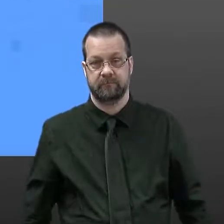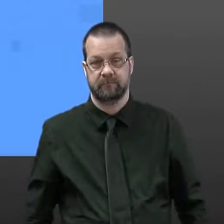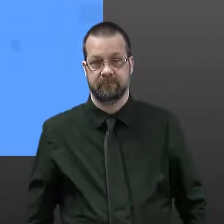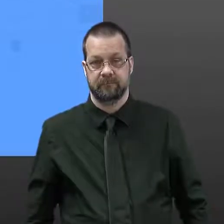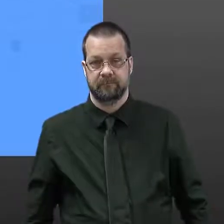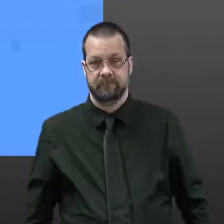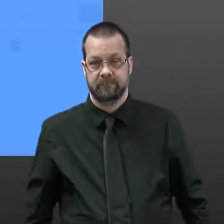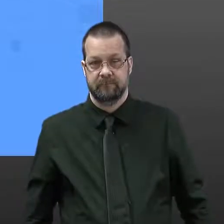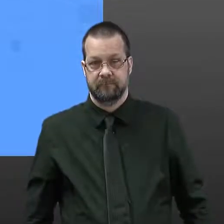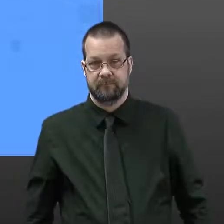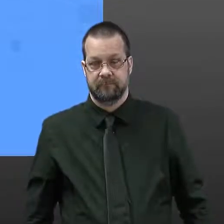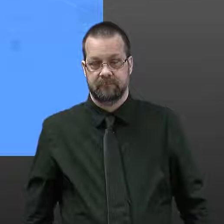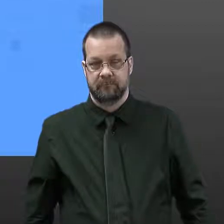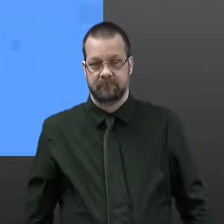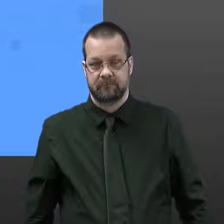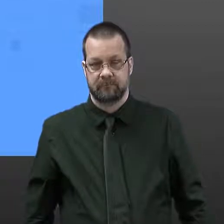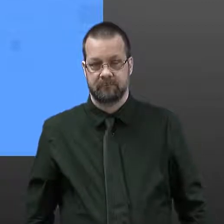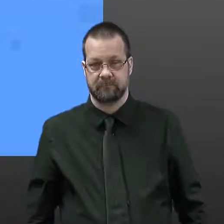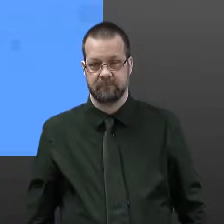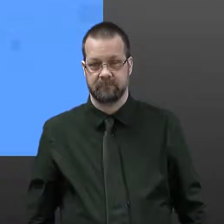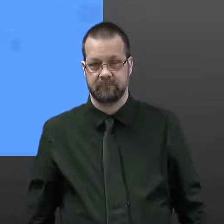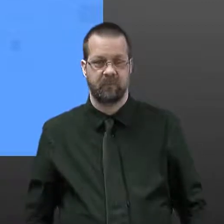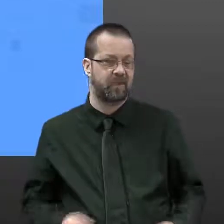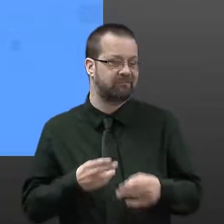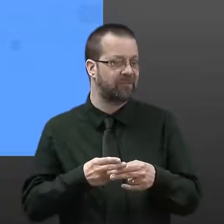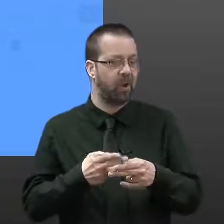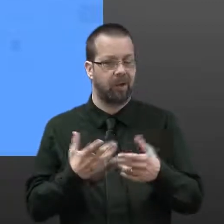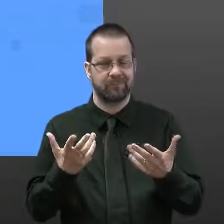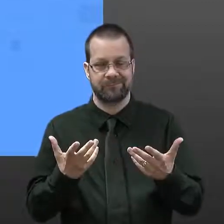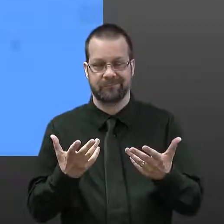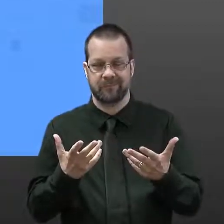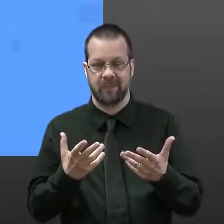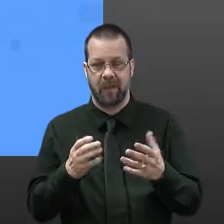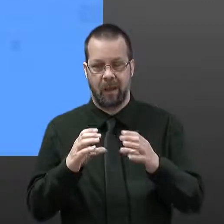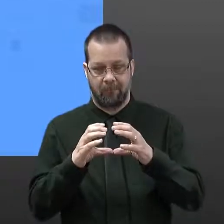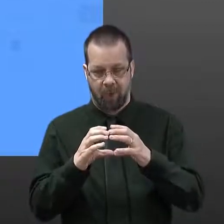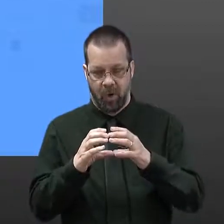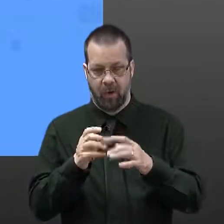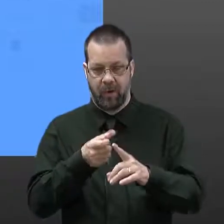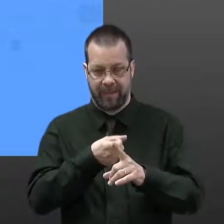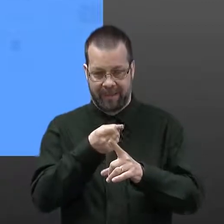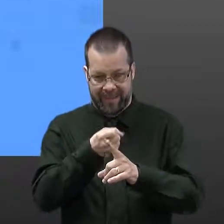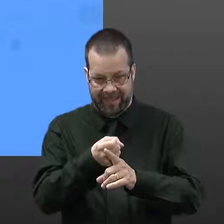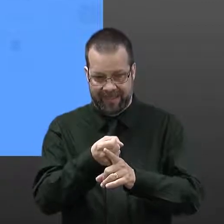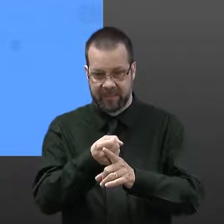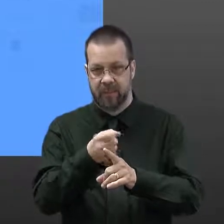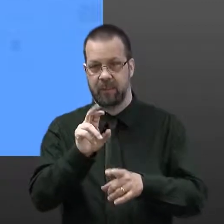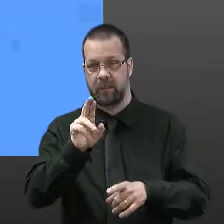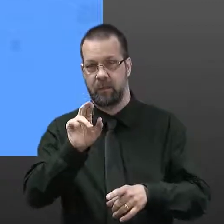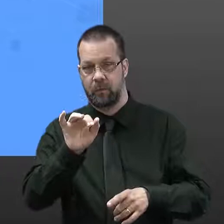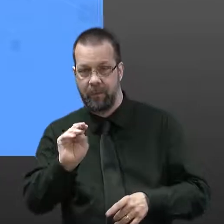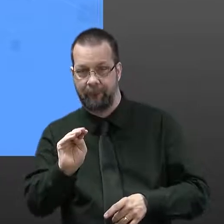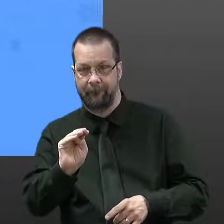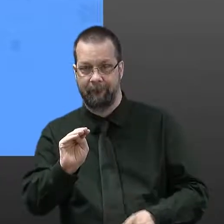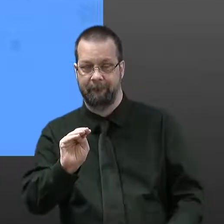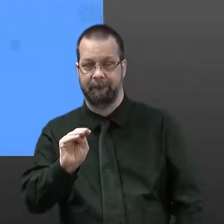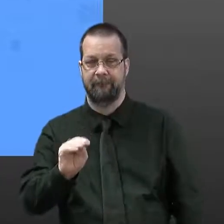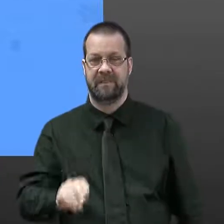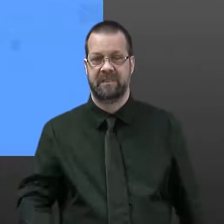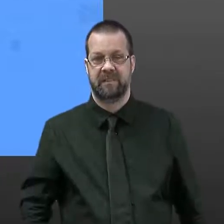Block. And this one, we can call it Ball Hits